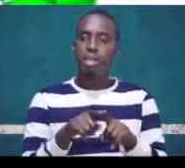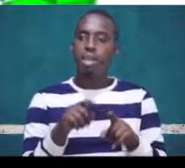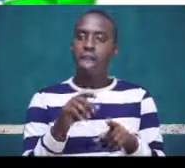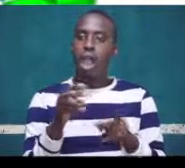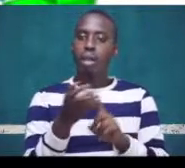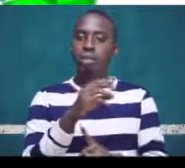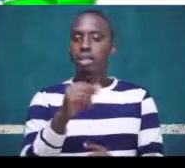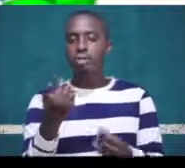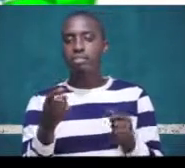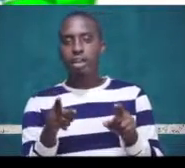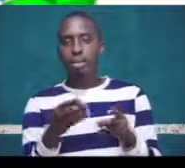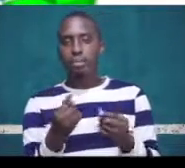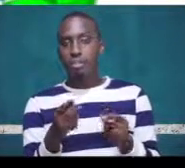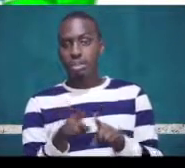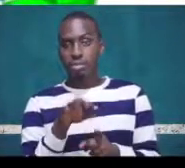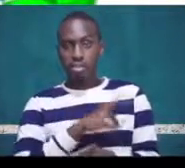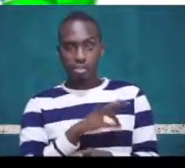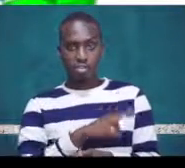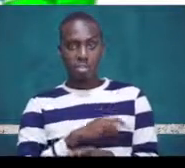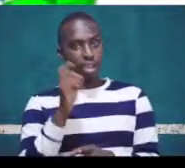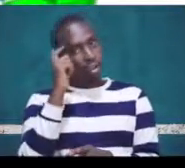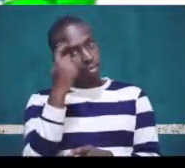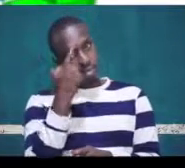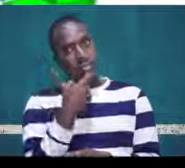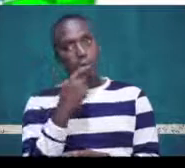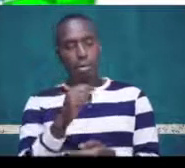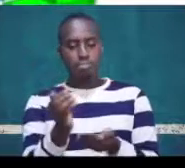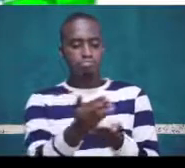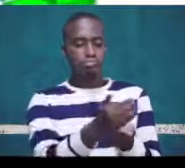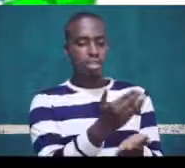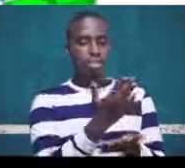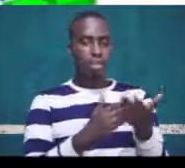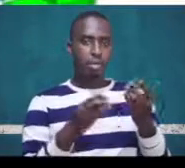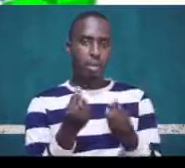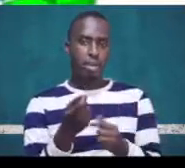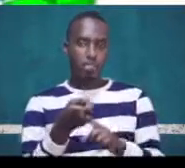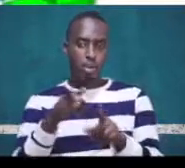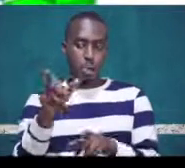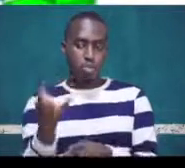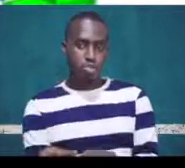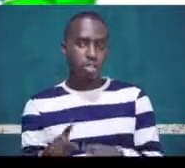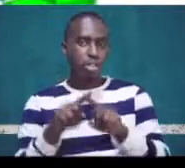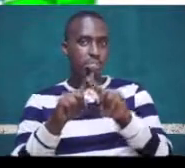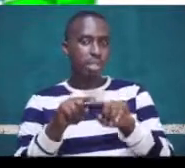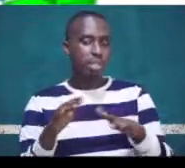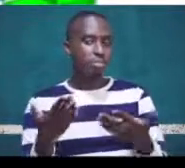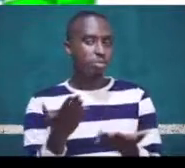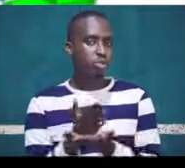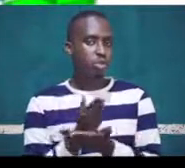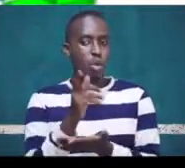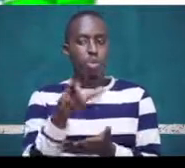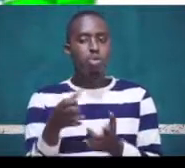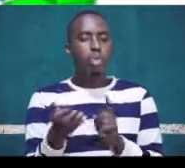interest, so the government has to collect some money from that person depending on how much that person